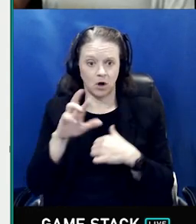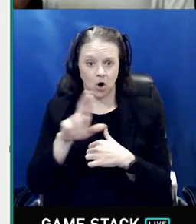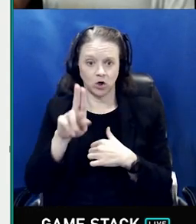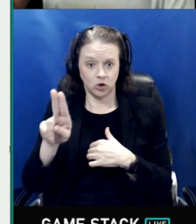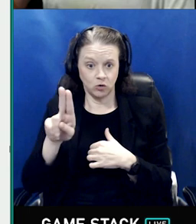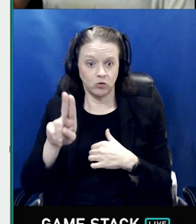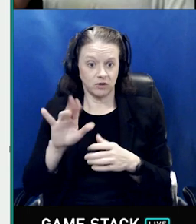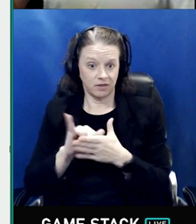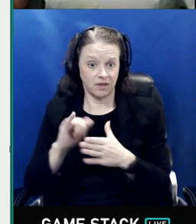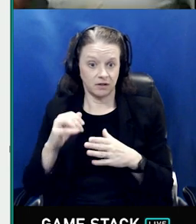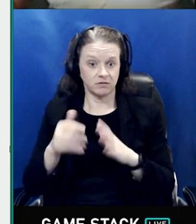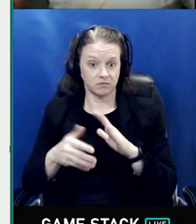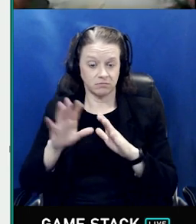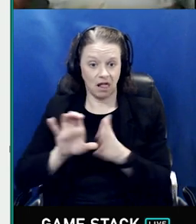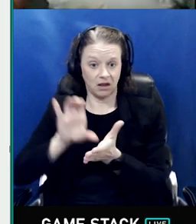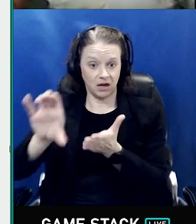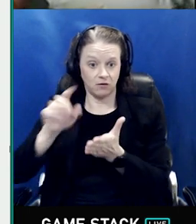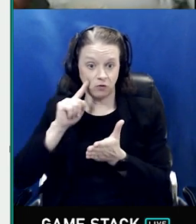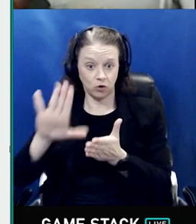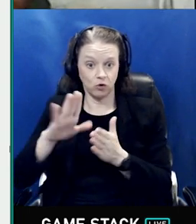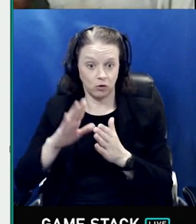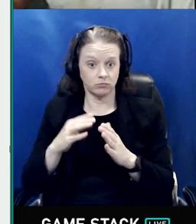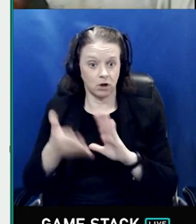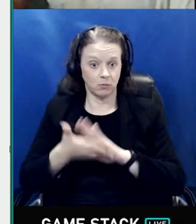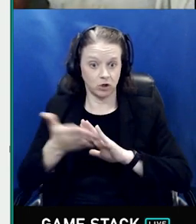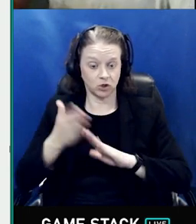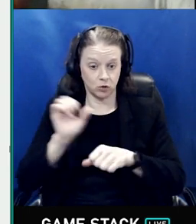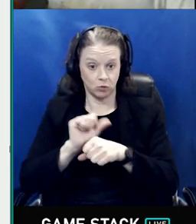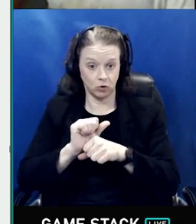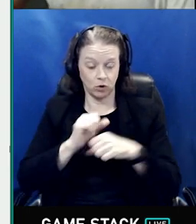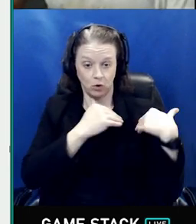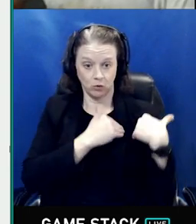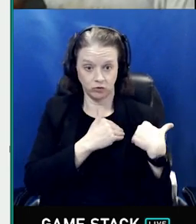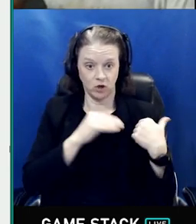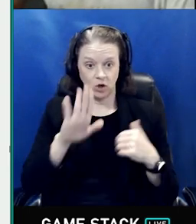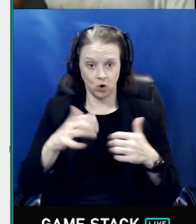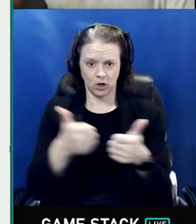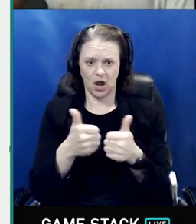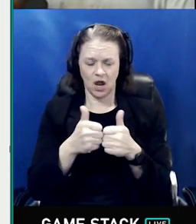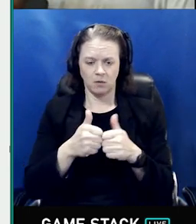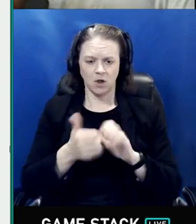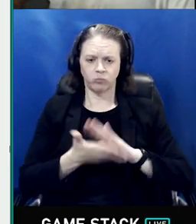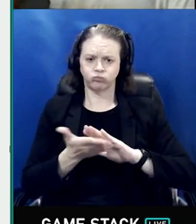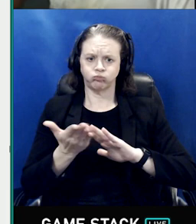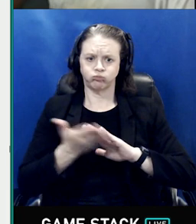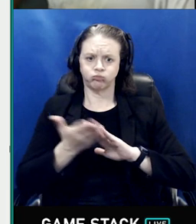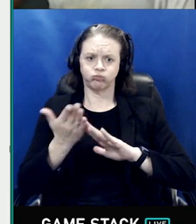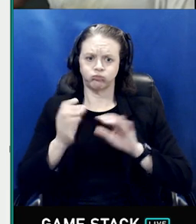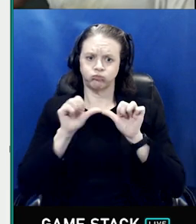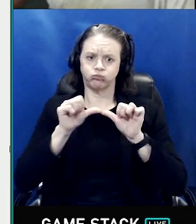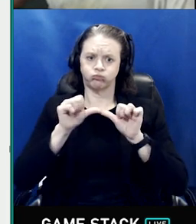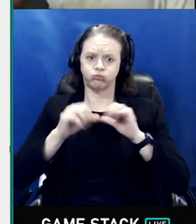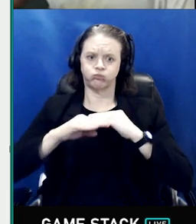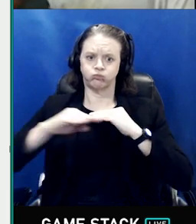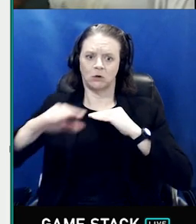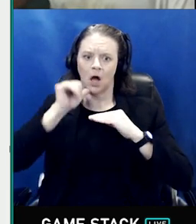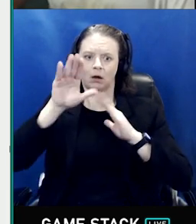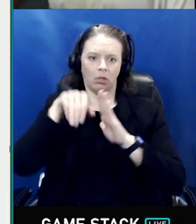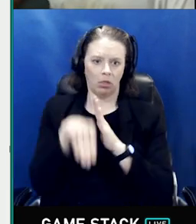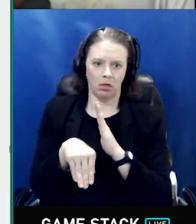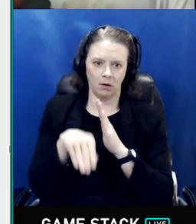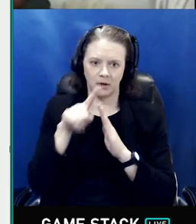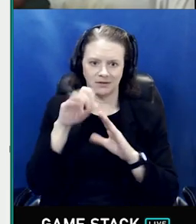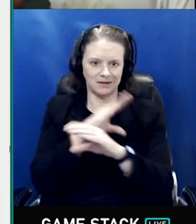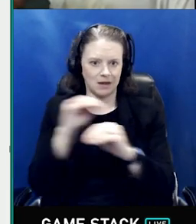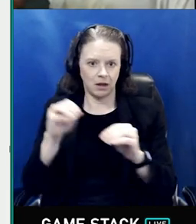operational workloads. So your games can continue performing at that same level of performance as none of that compute is taken to move